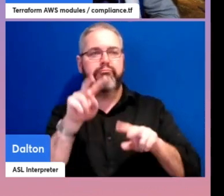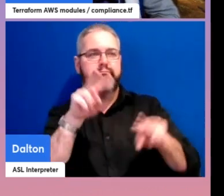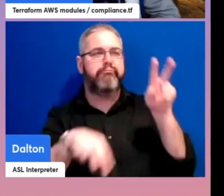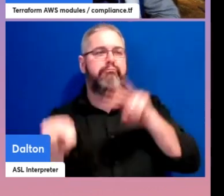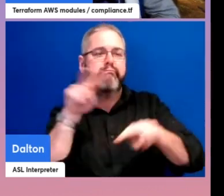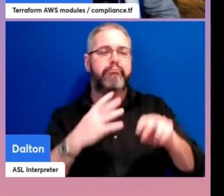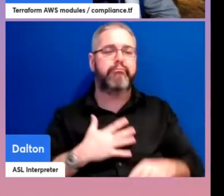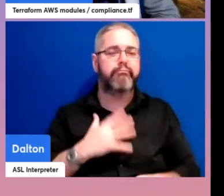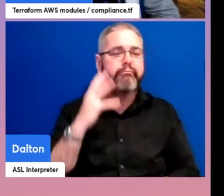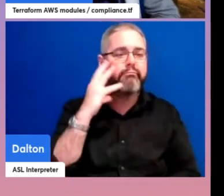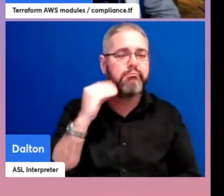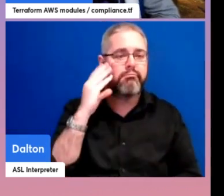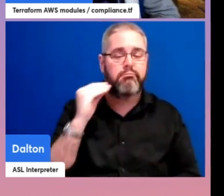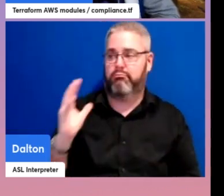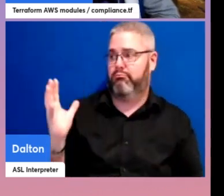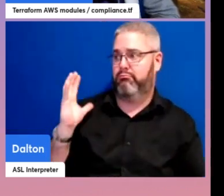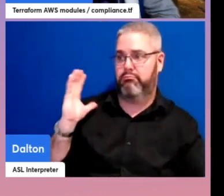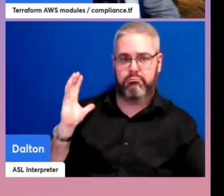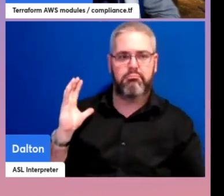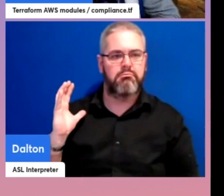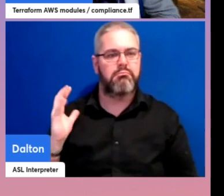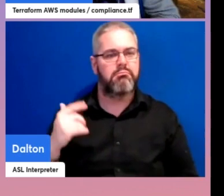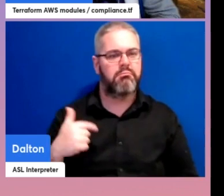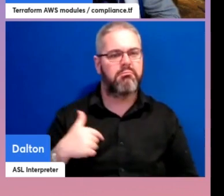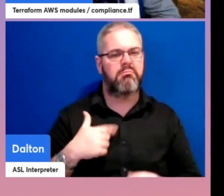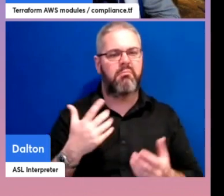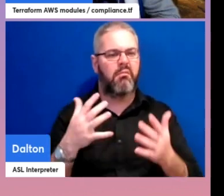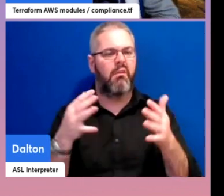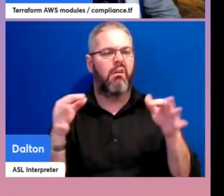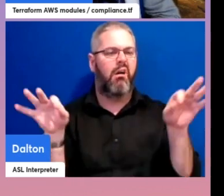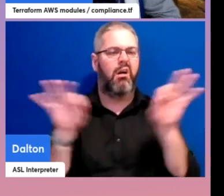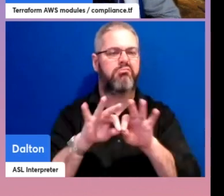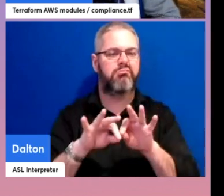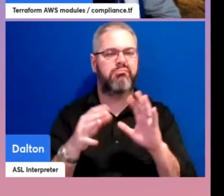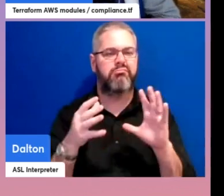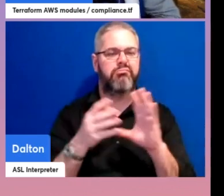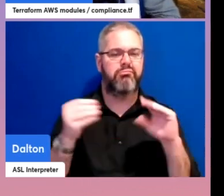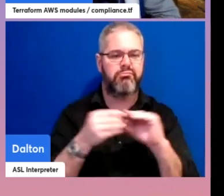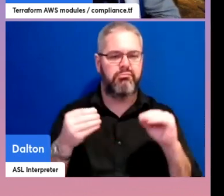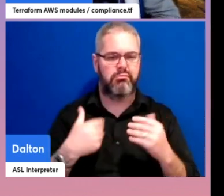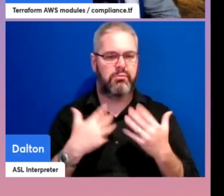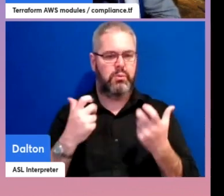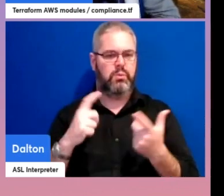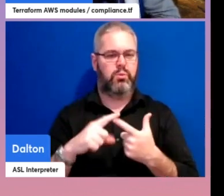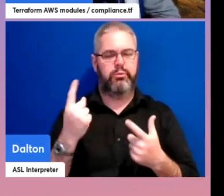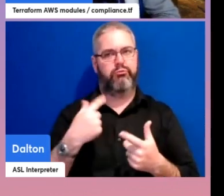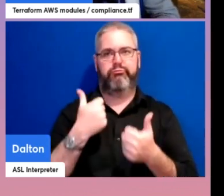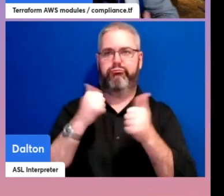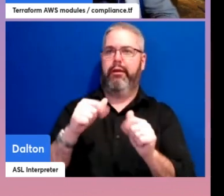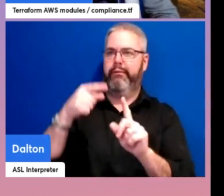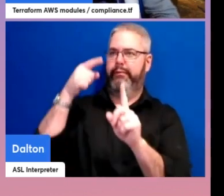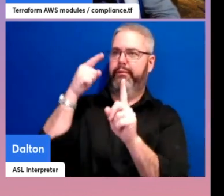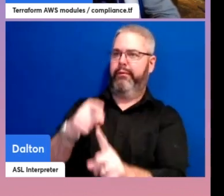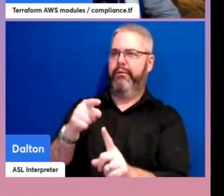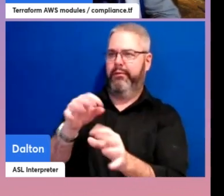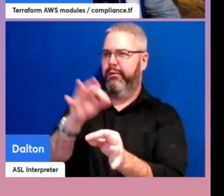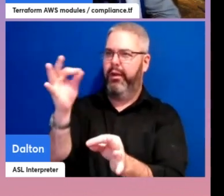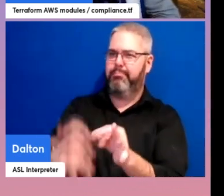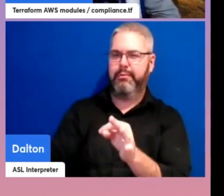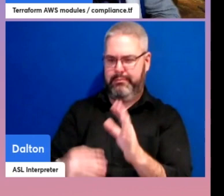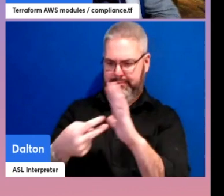past, I like to simplify things. Sometimes I like to oversimplify things just to understand what exactly it